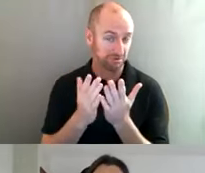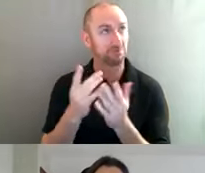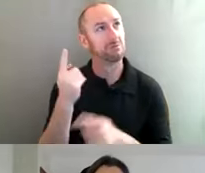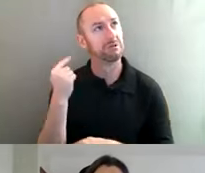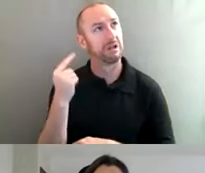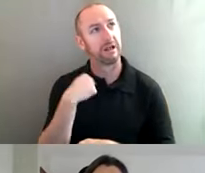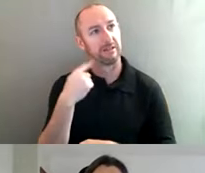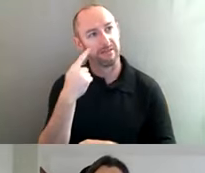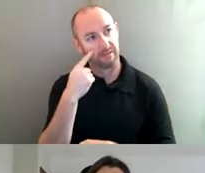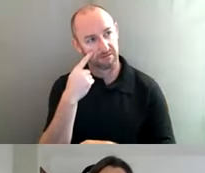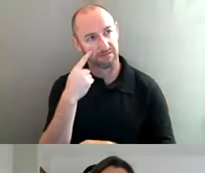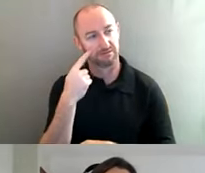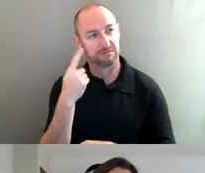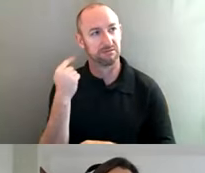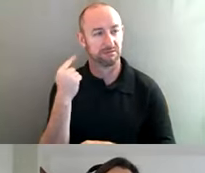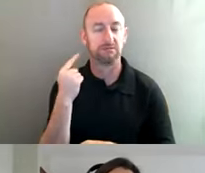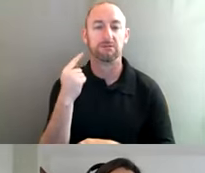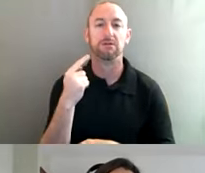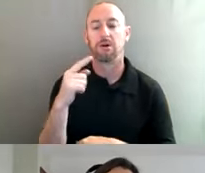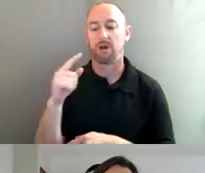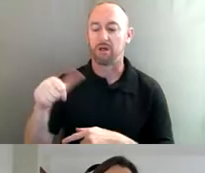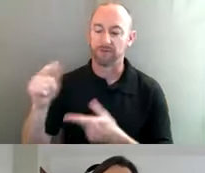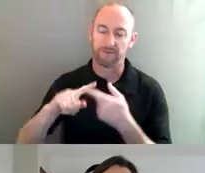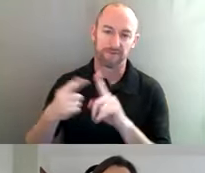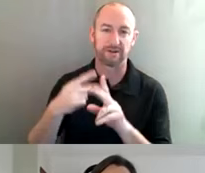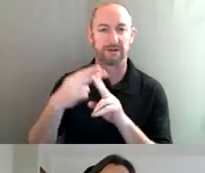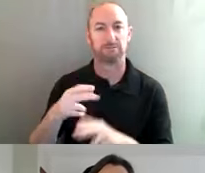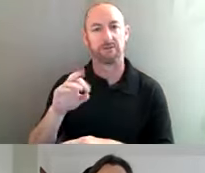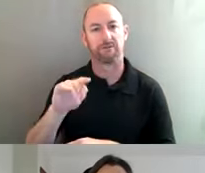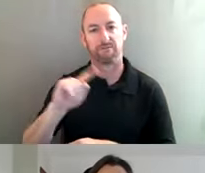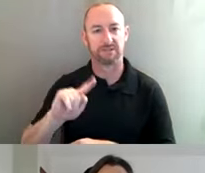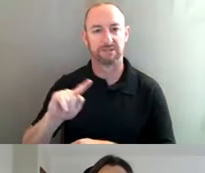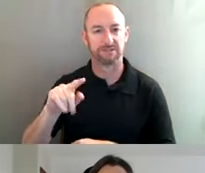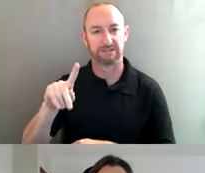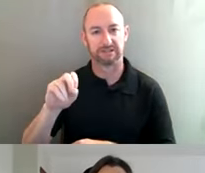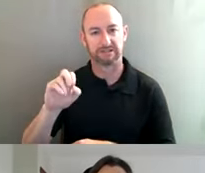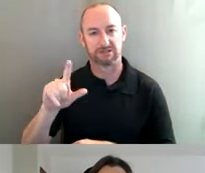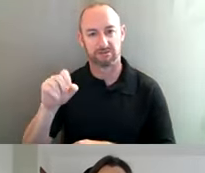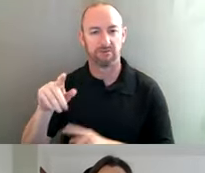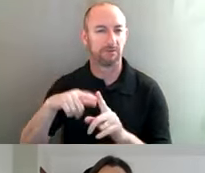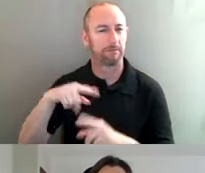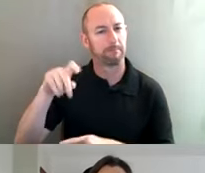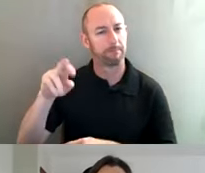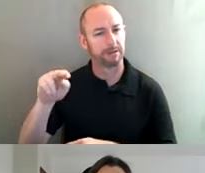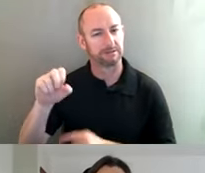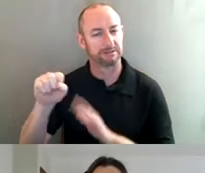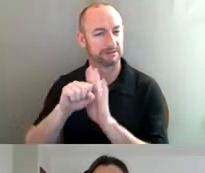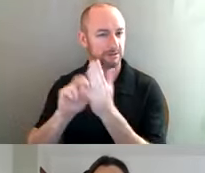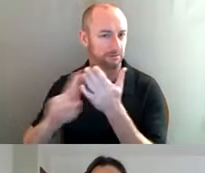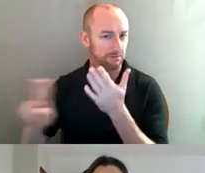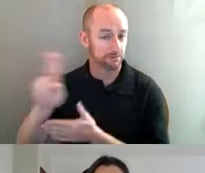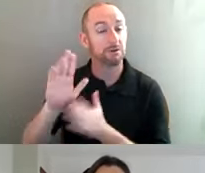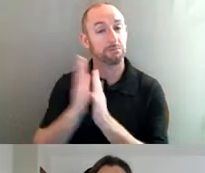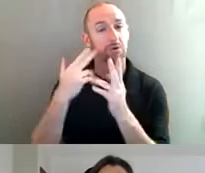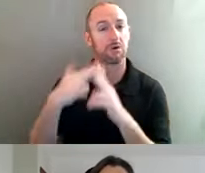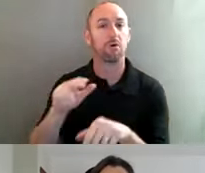ago, I think is when it came out, with a colleague named Fritz Kessler at Penn State University. And it was designed, it's a book